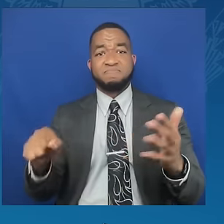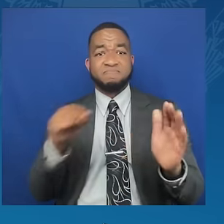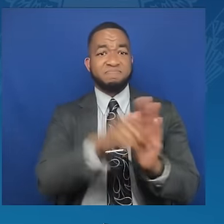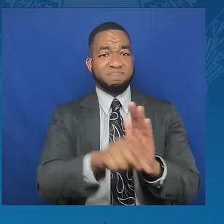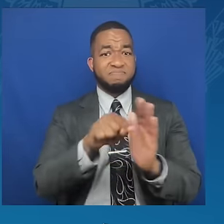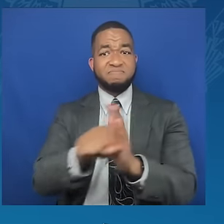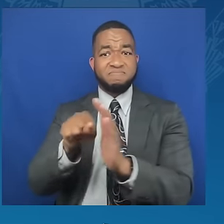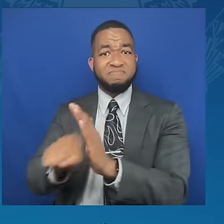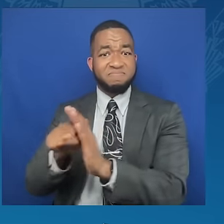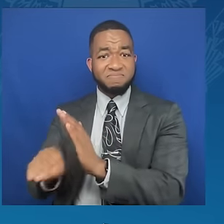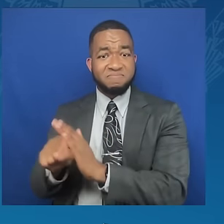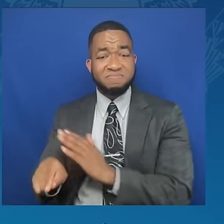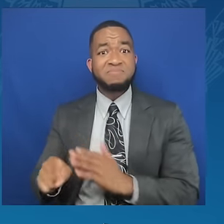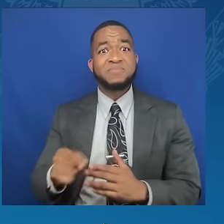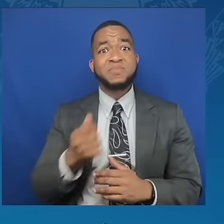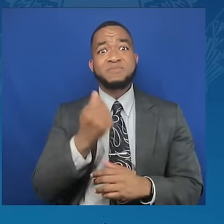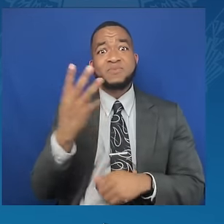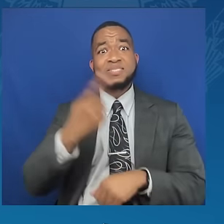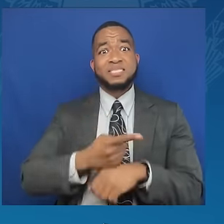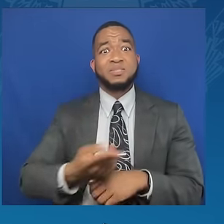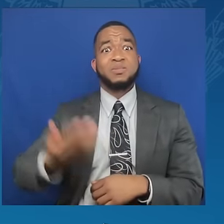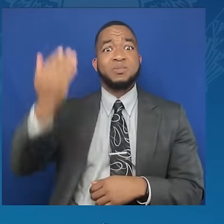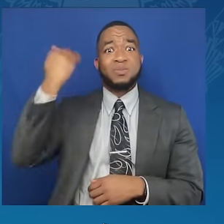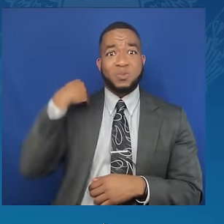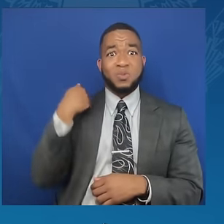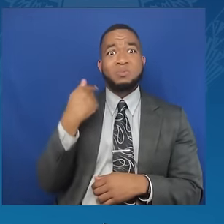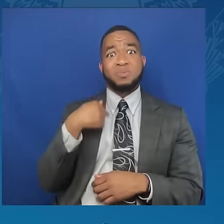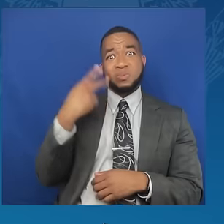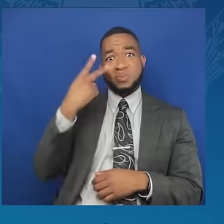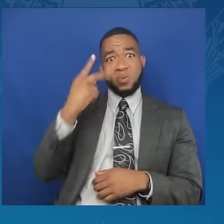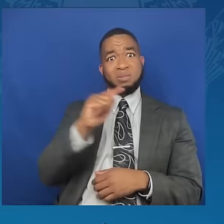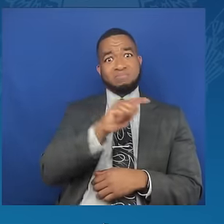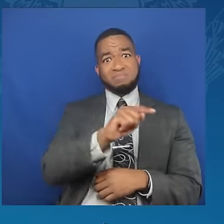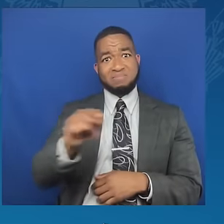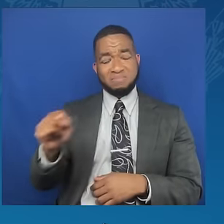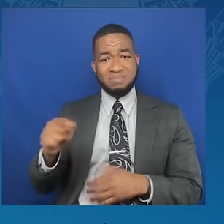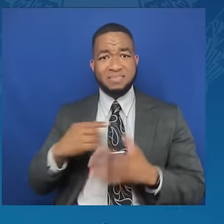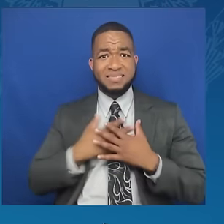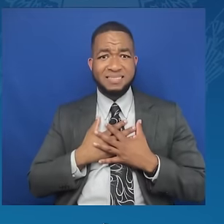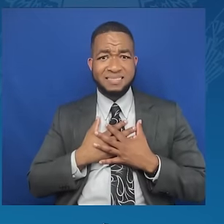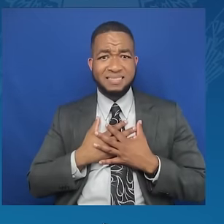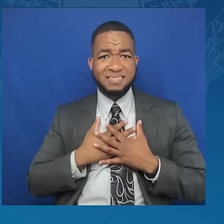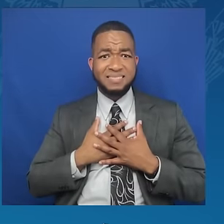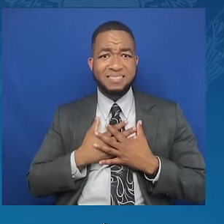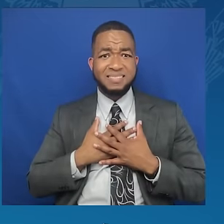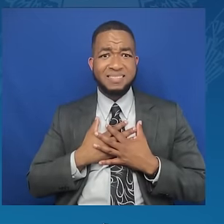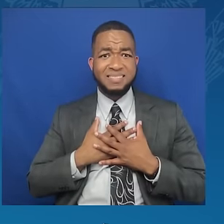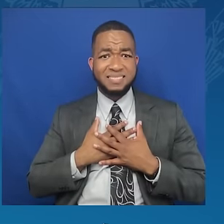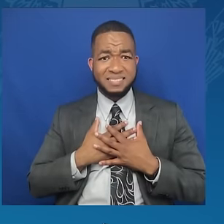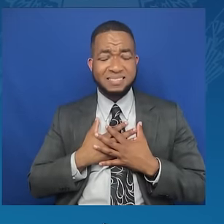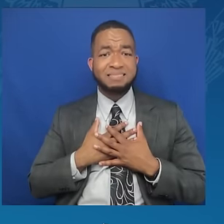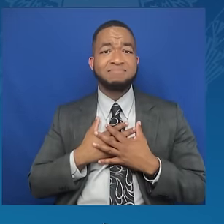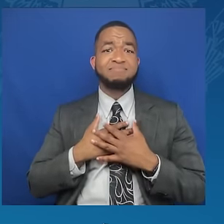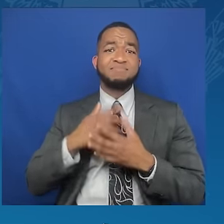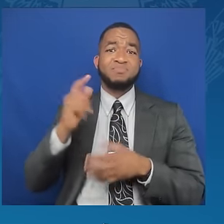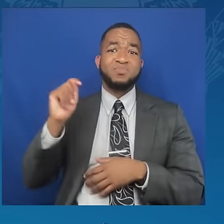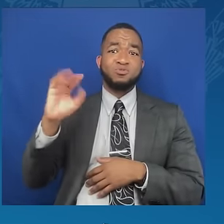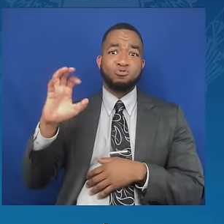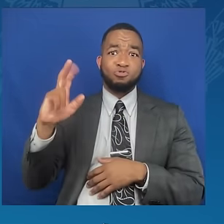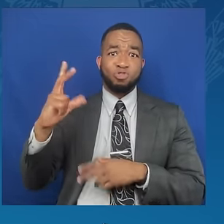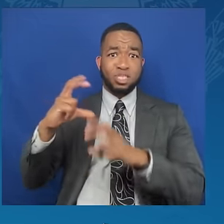approach aid trucks, simply trying to secure food for their